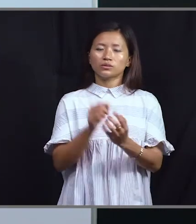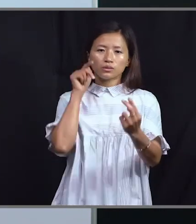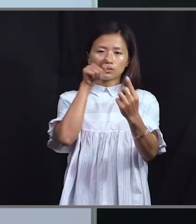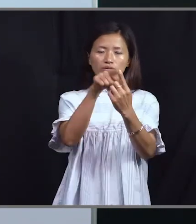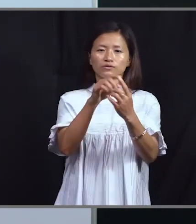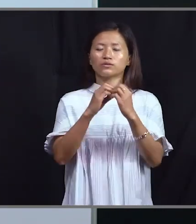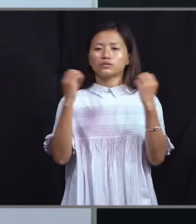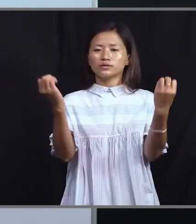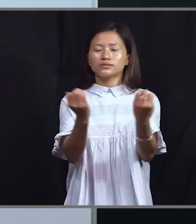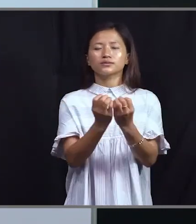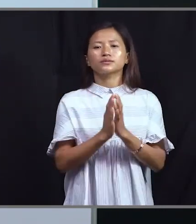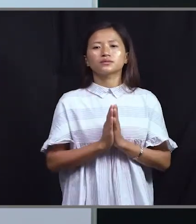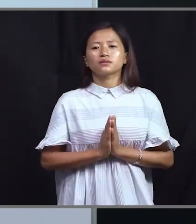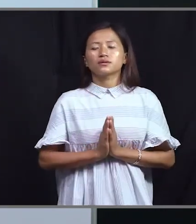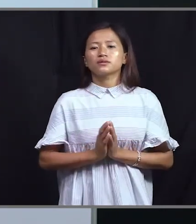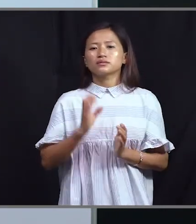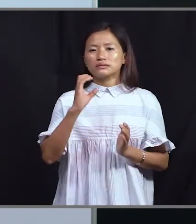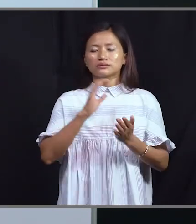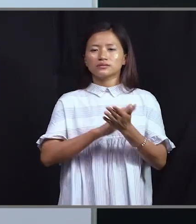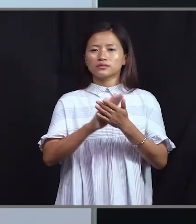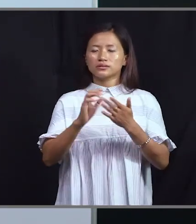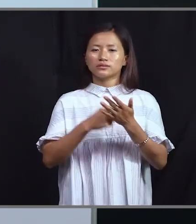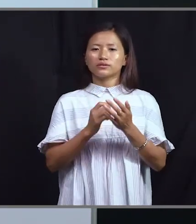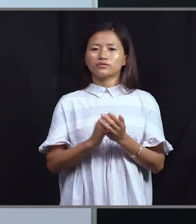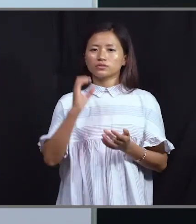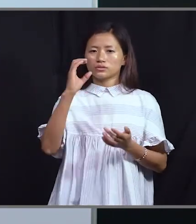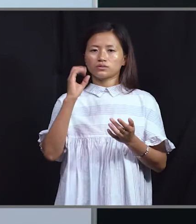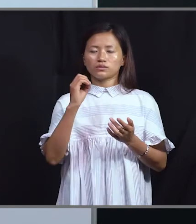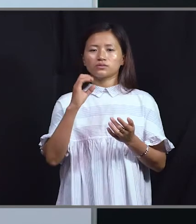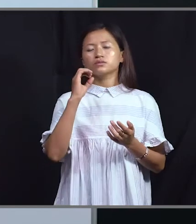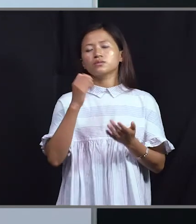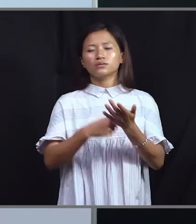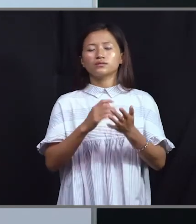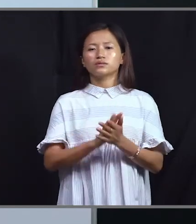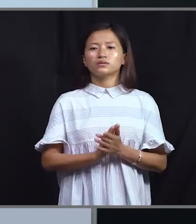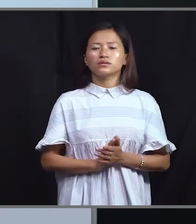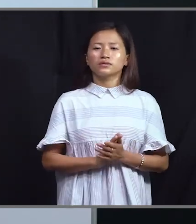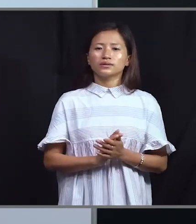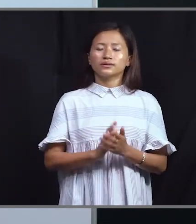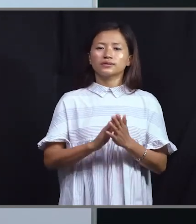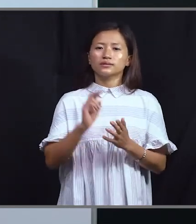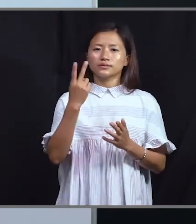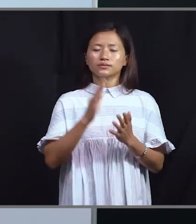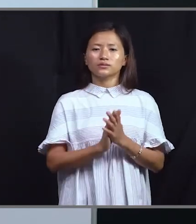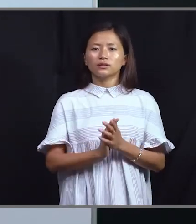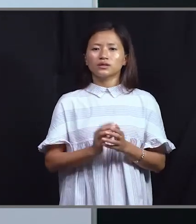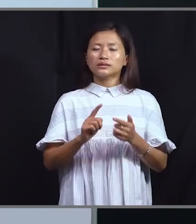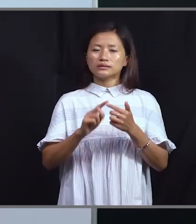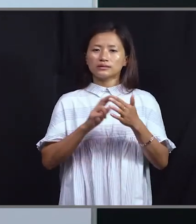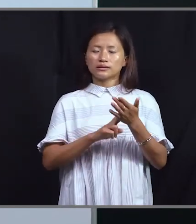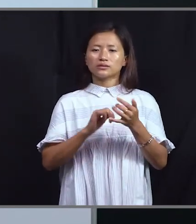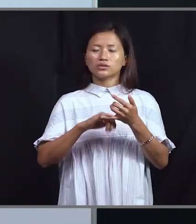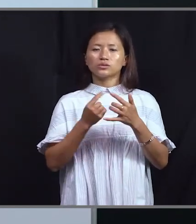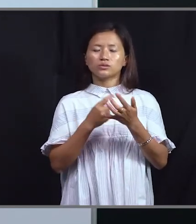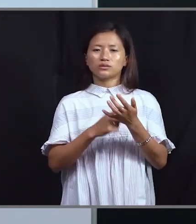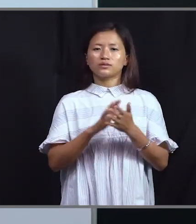So these are the characteristics of coordination. The first one is it integrates group efforts. Second is ensures unity of